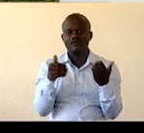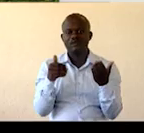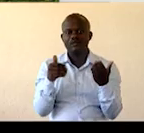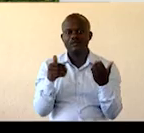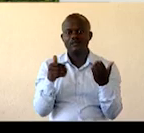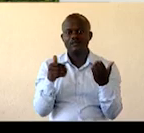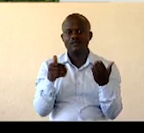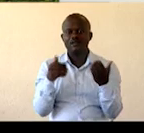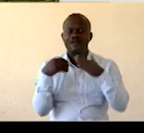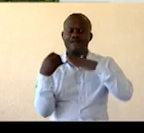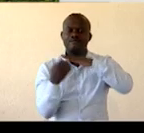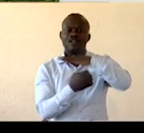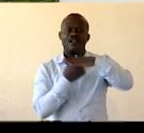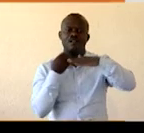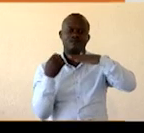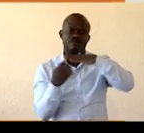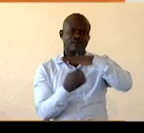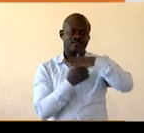environment.